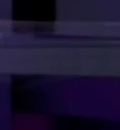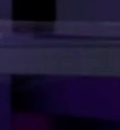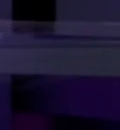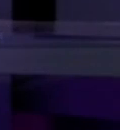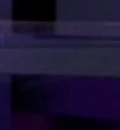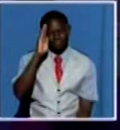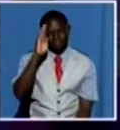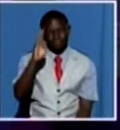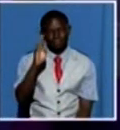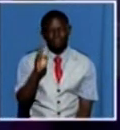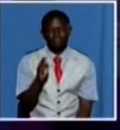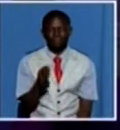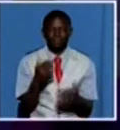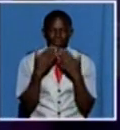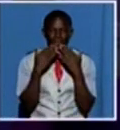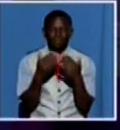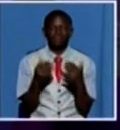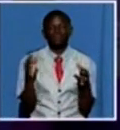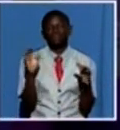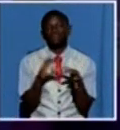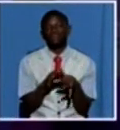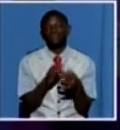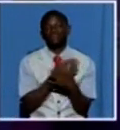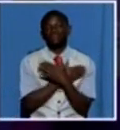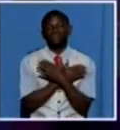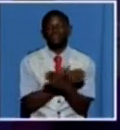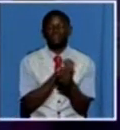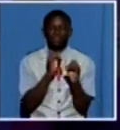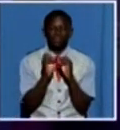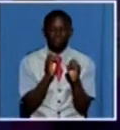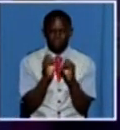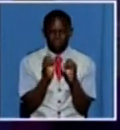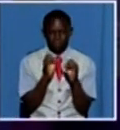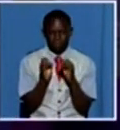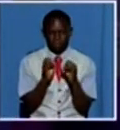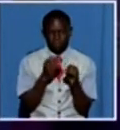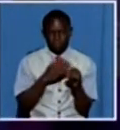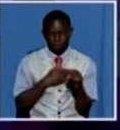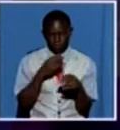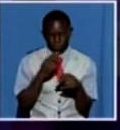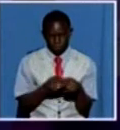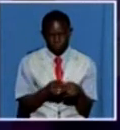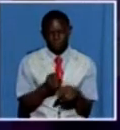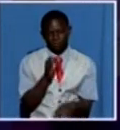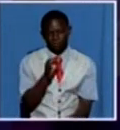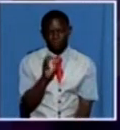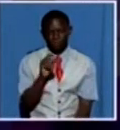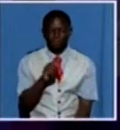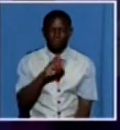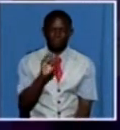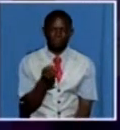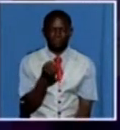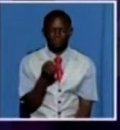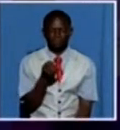Hello, thank you for joining us on another Sunday interview program. My name is Franklin Tembo Jr. The